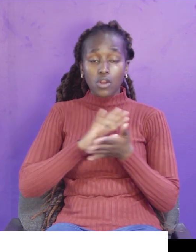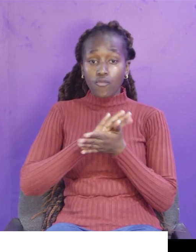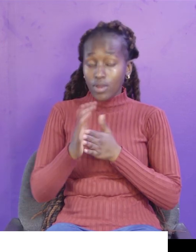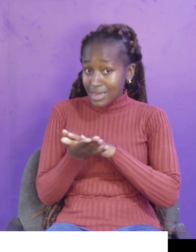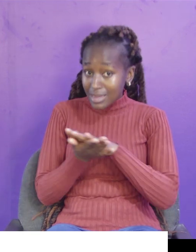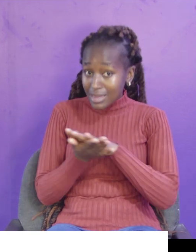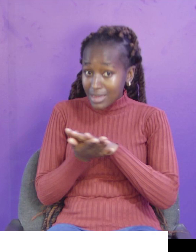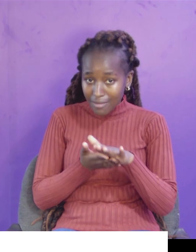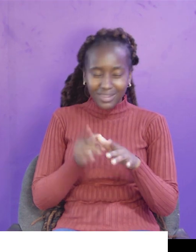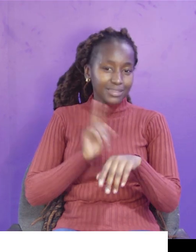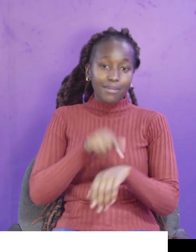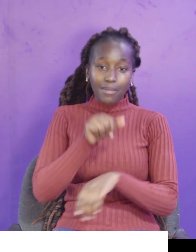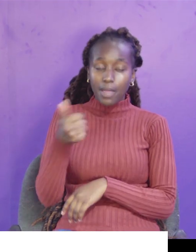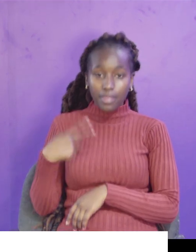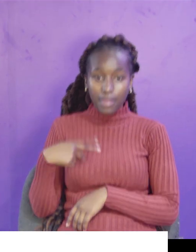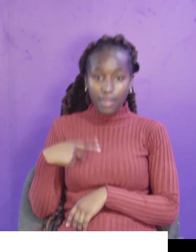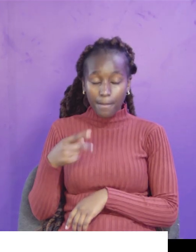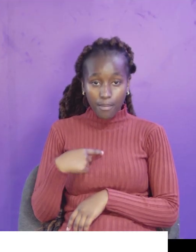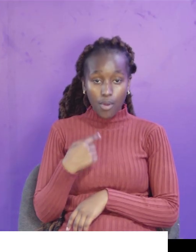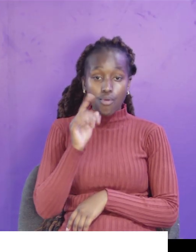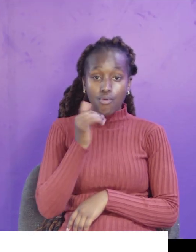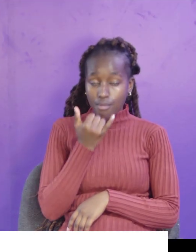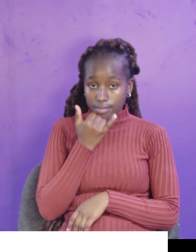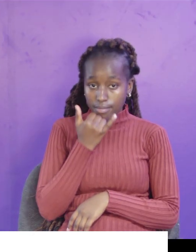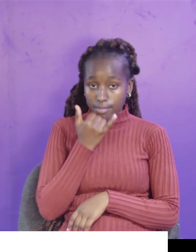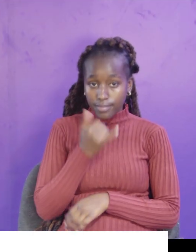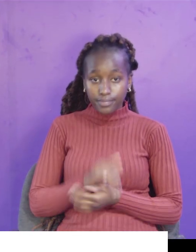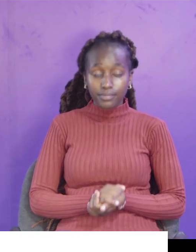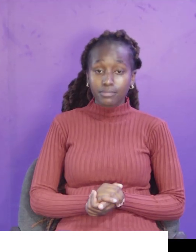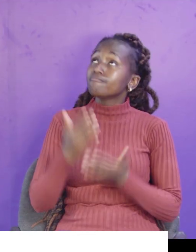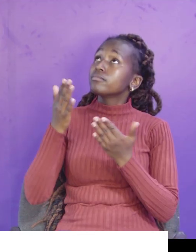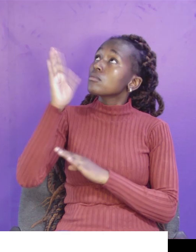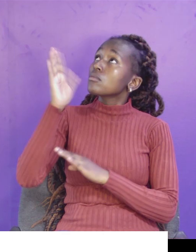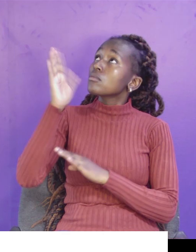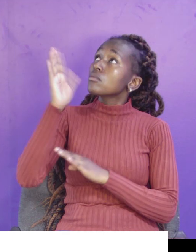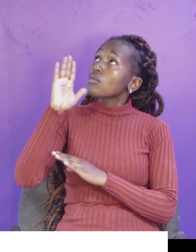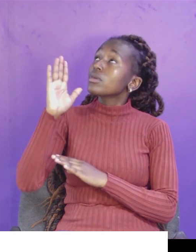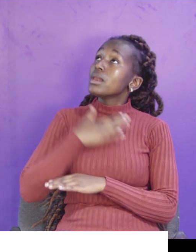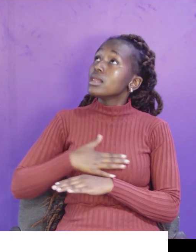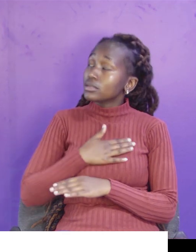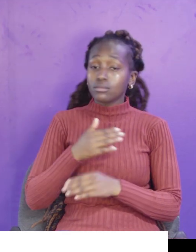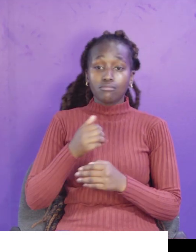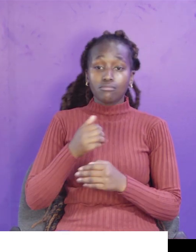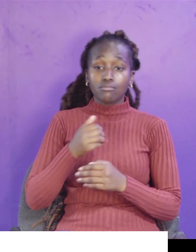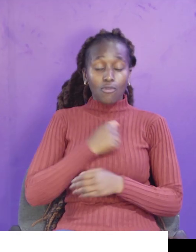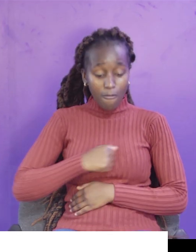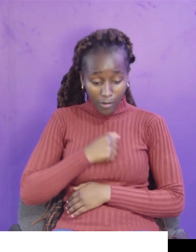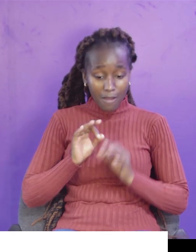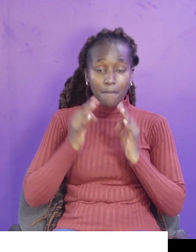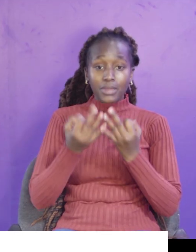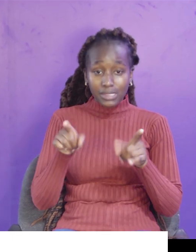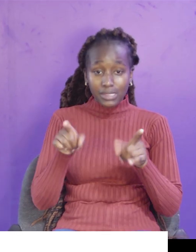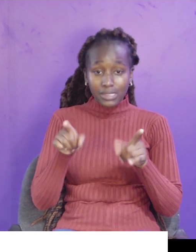wrong. May the Almighty God comfort his family, and may the soul of the